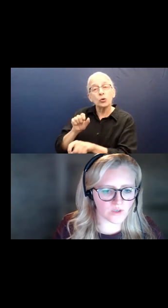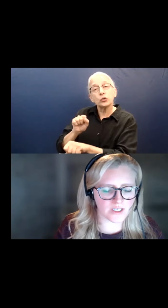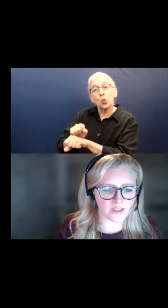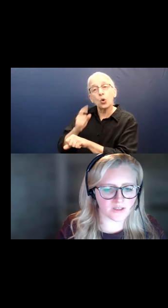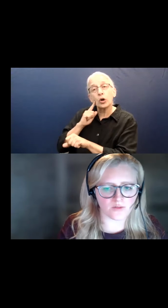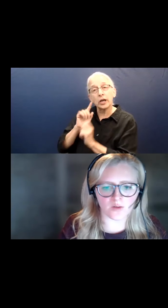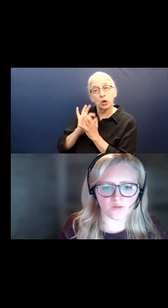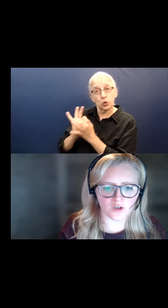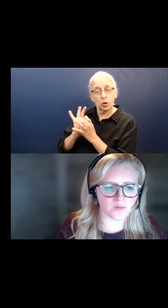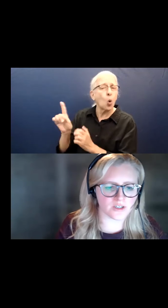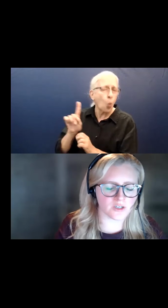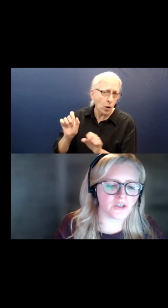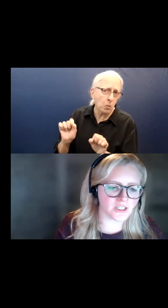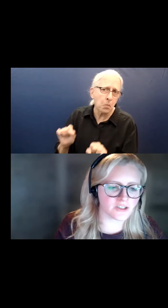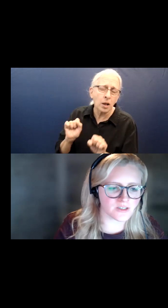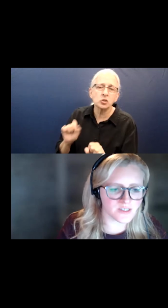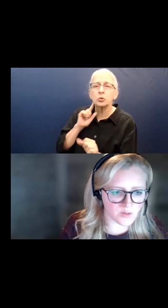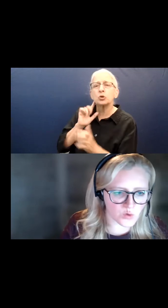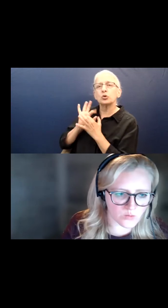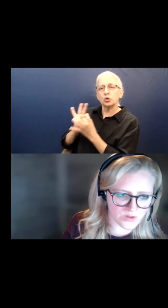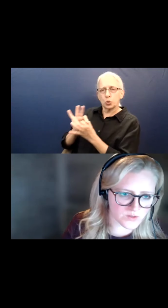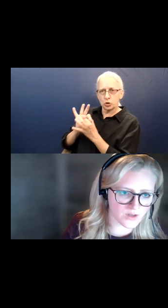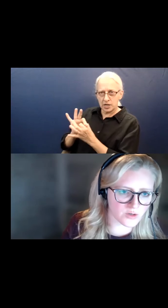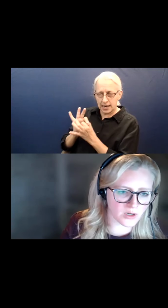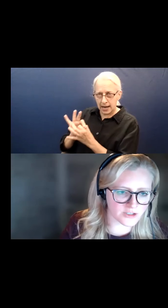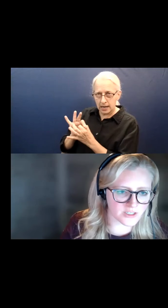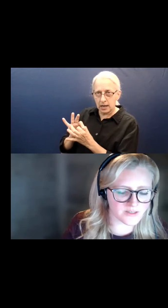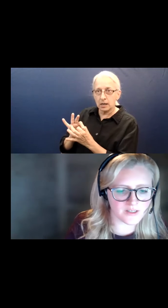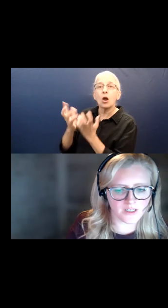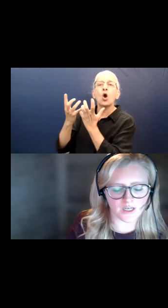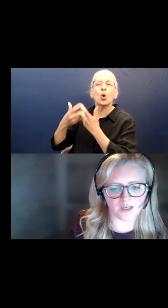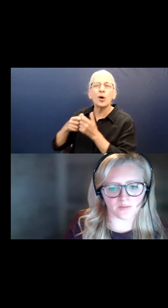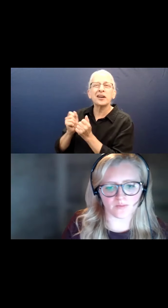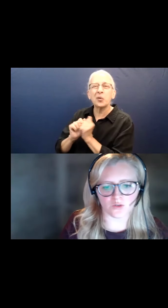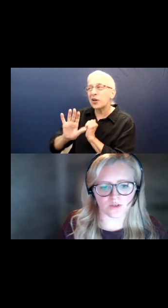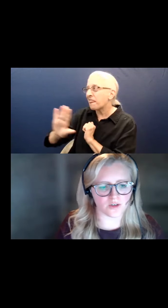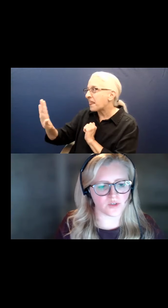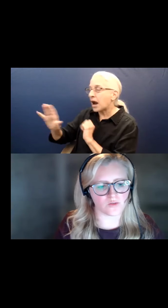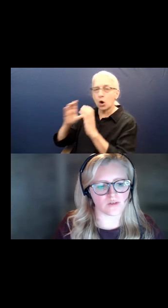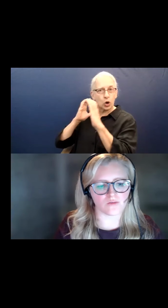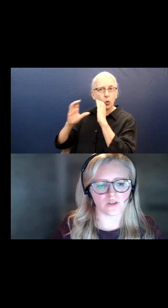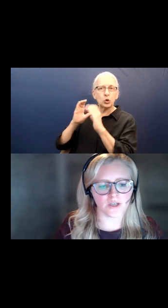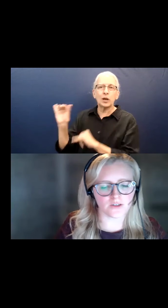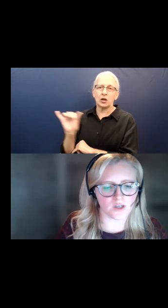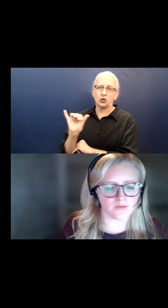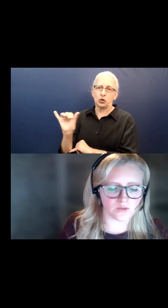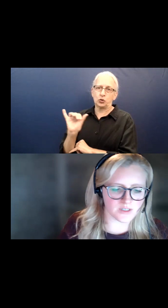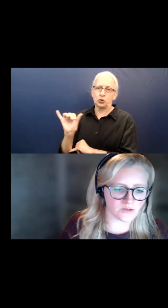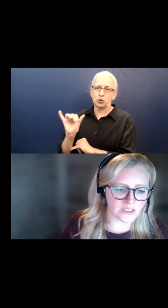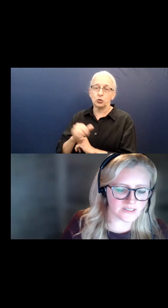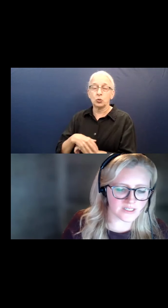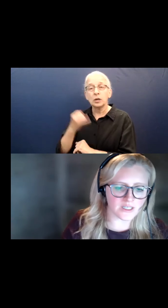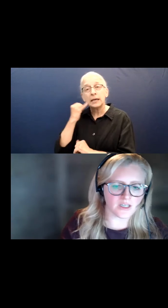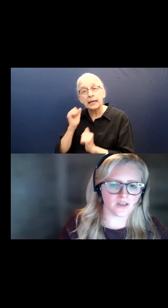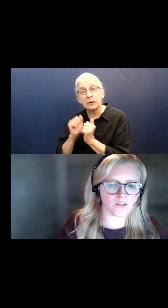coordinate where we can from a communication standpoint with those other projects, whether it be with Microsoft or with